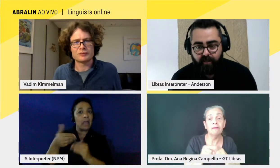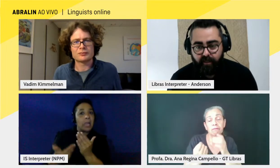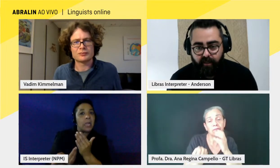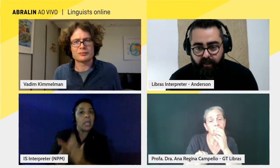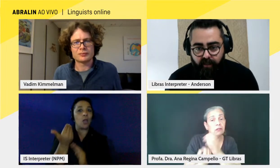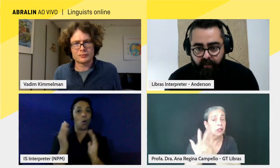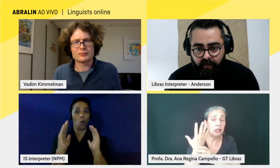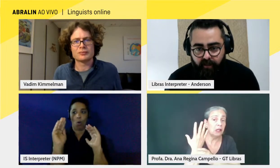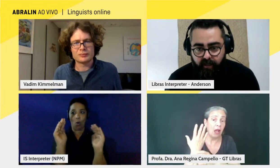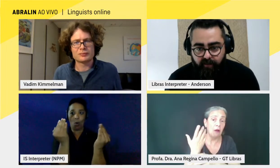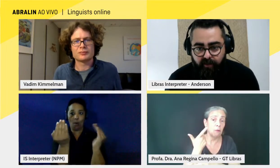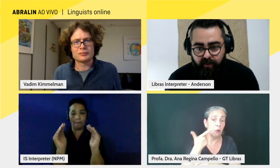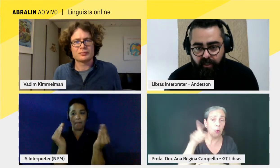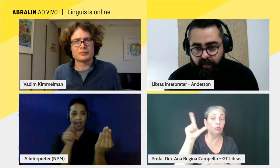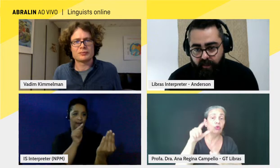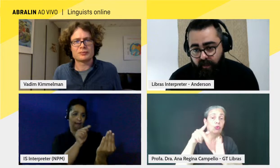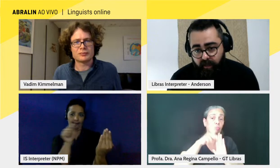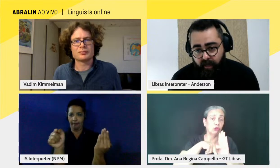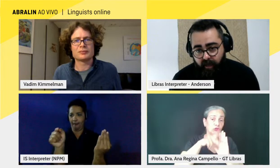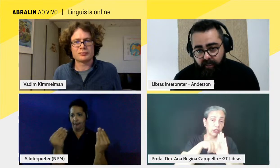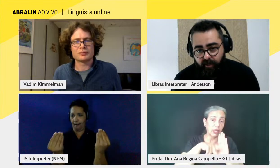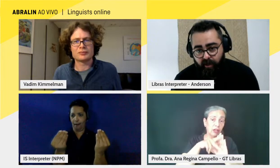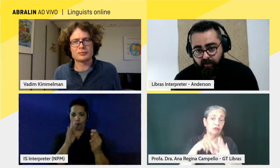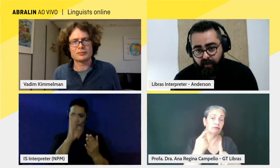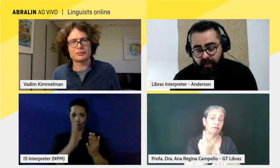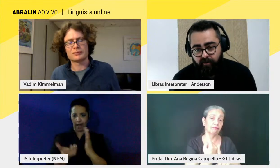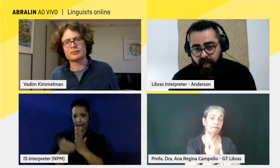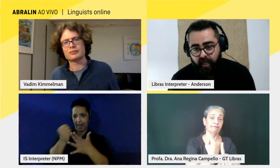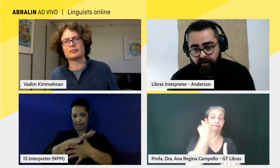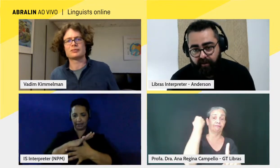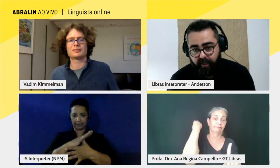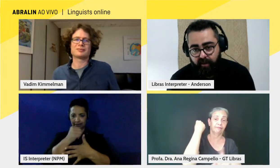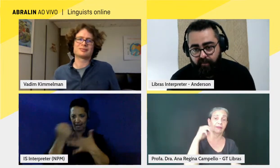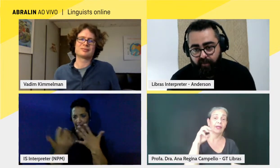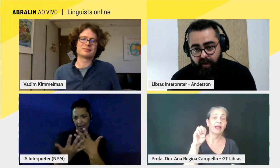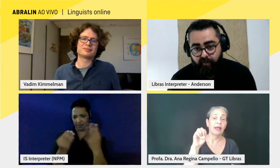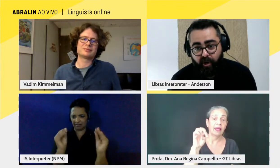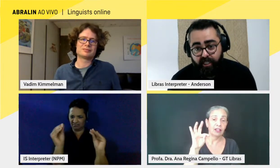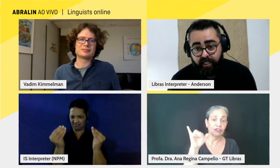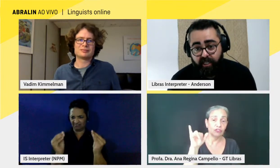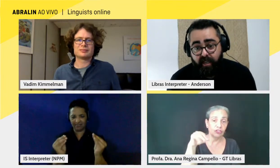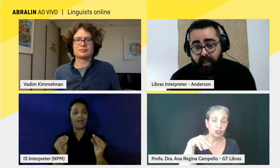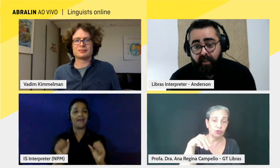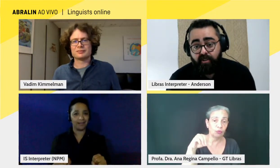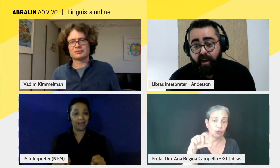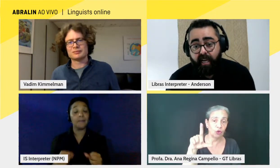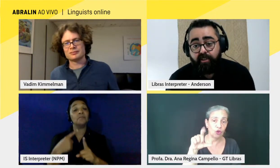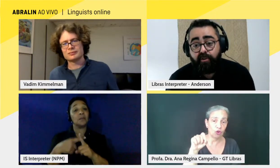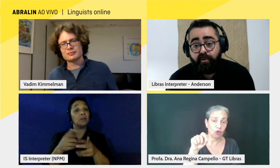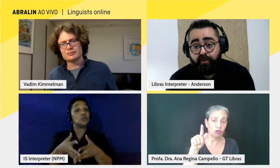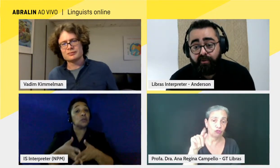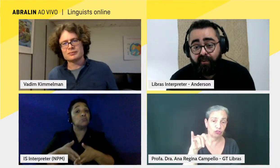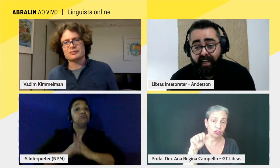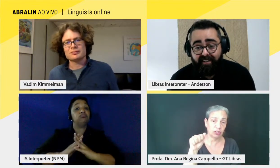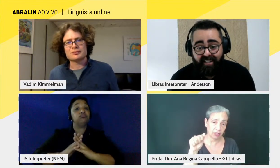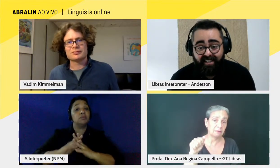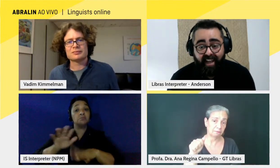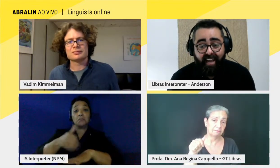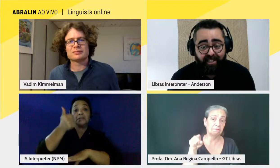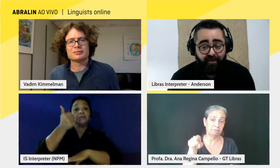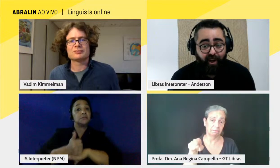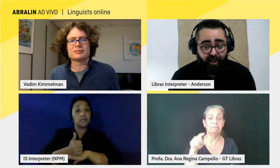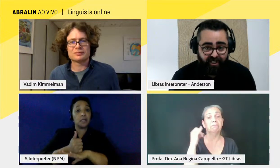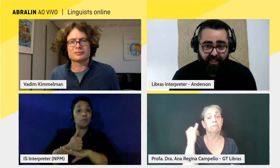comparisons in the future. I don't know, and create a project trying to find